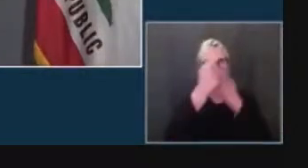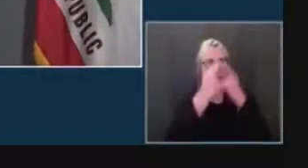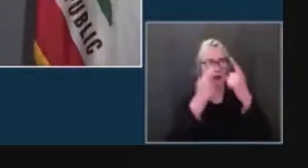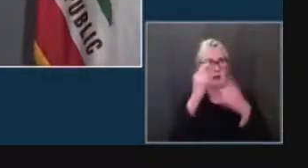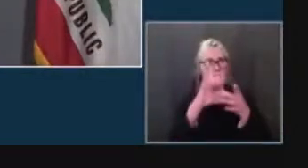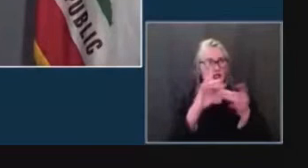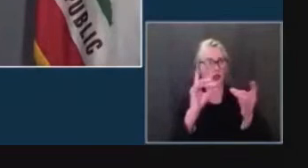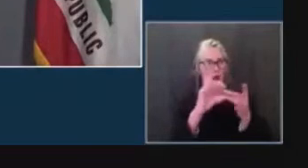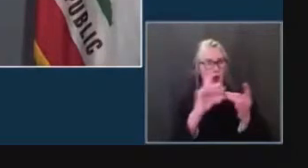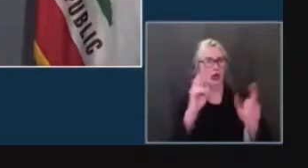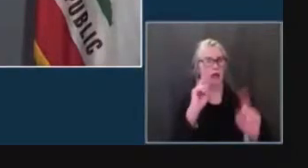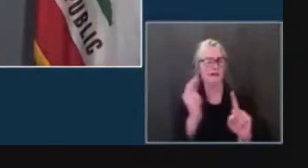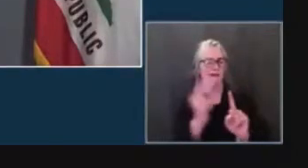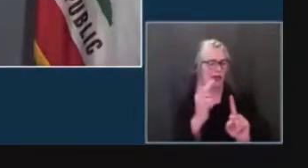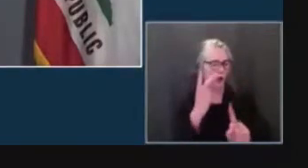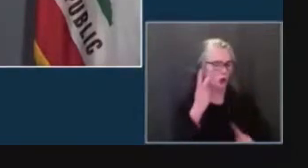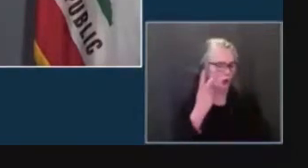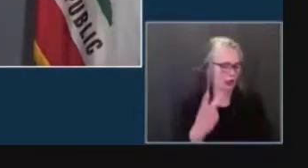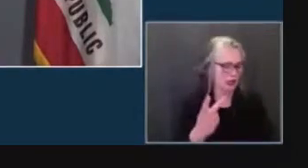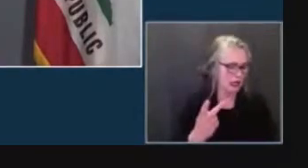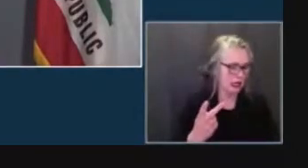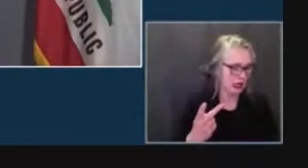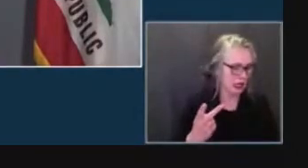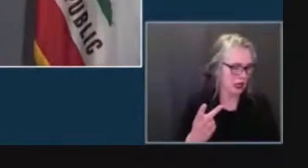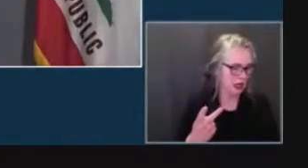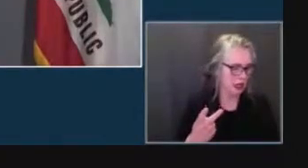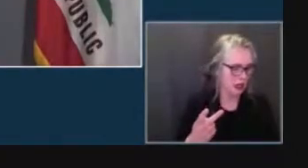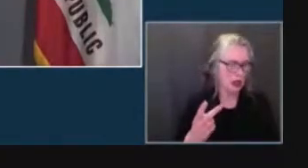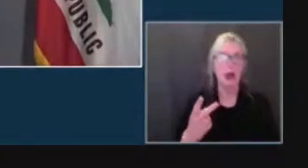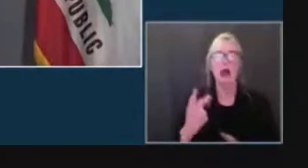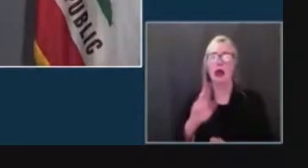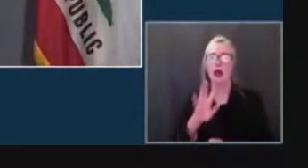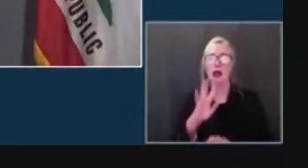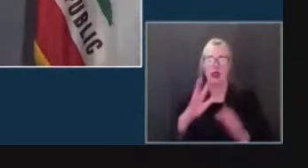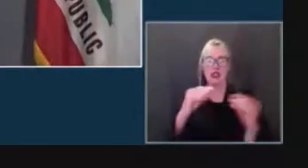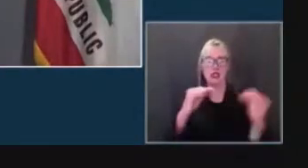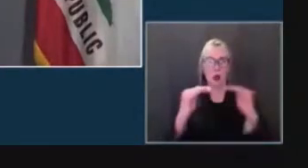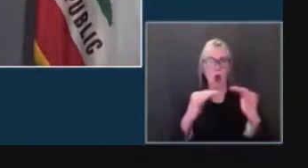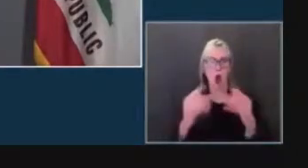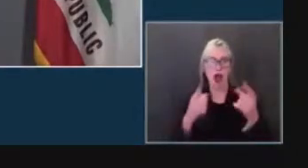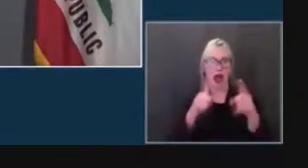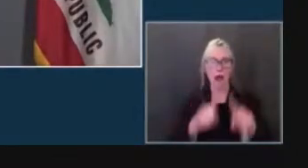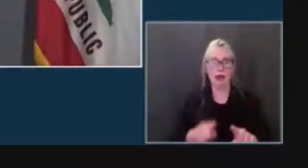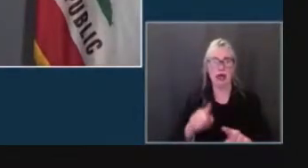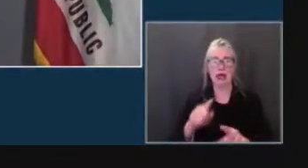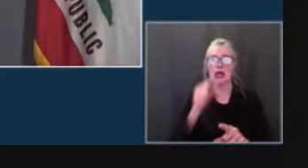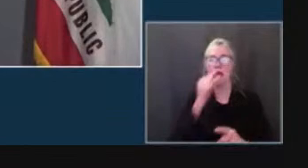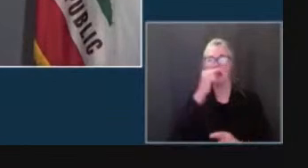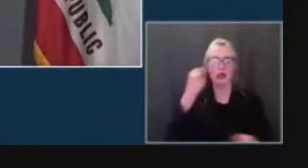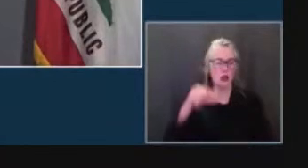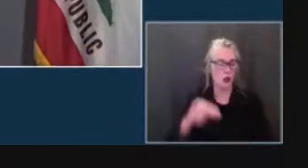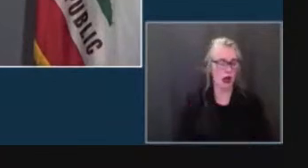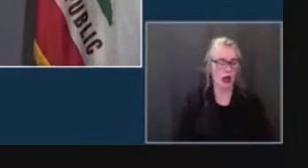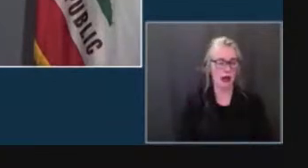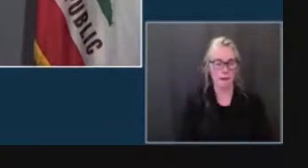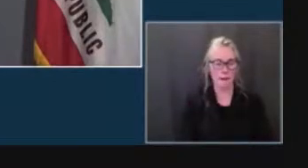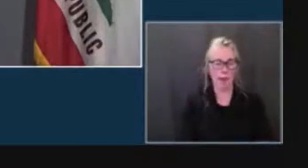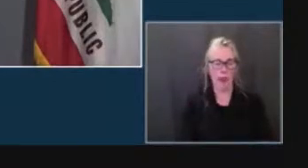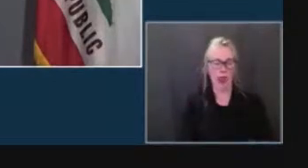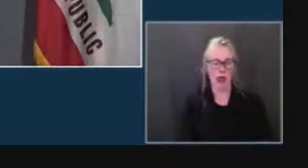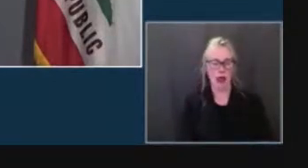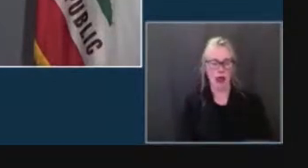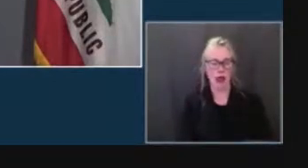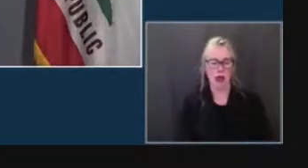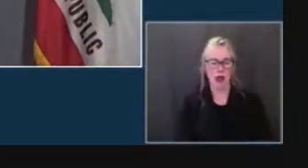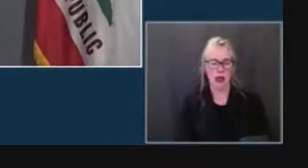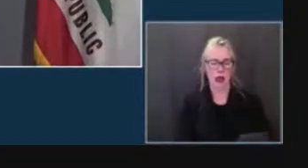as we watch the horrors of the war unfolding in Ukraine. Sadly, the same story of mothers fleeing with young children,